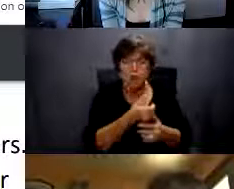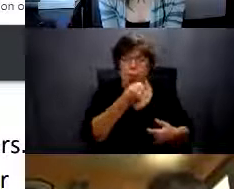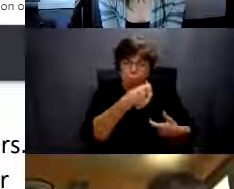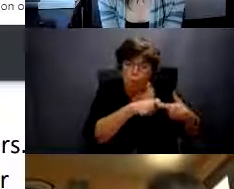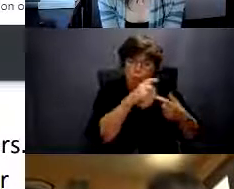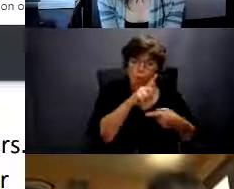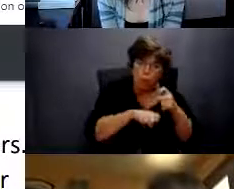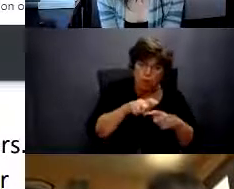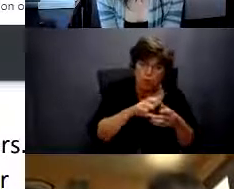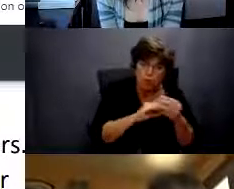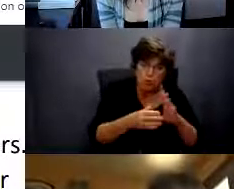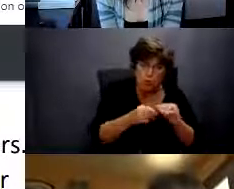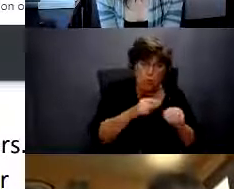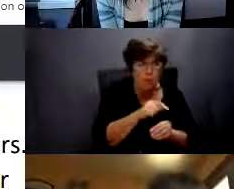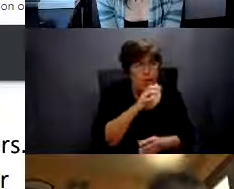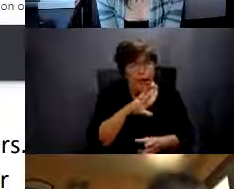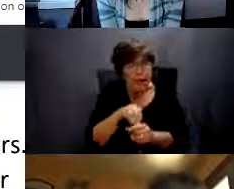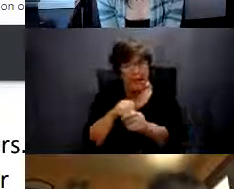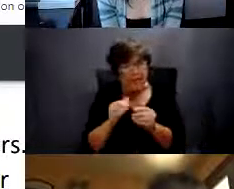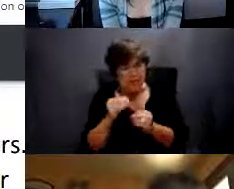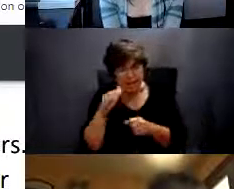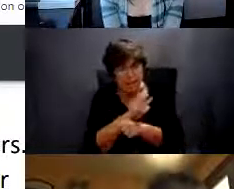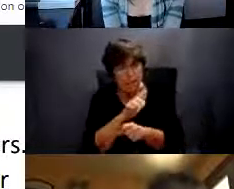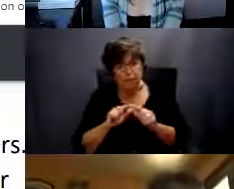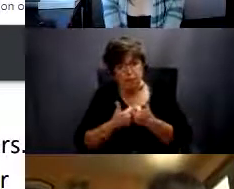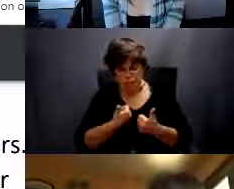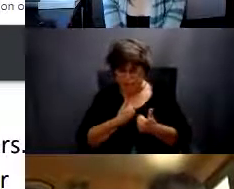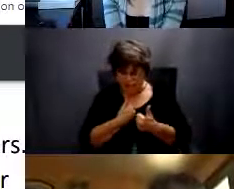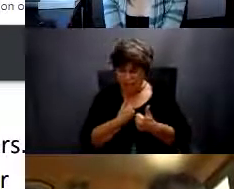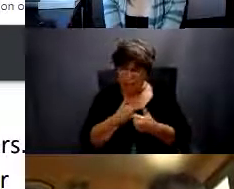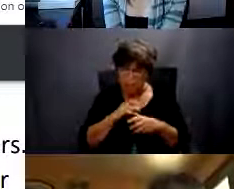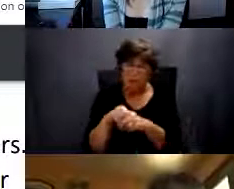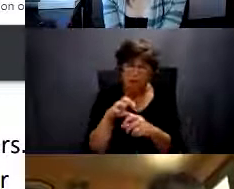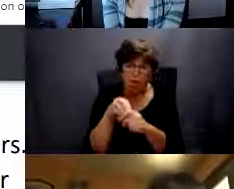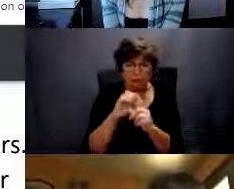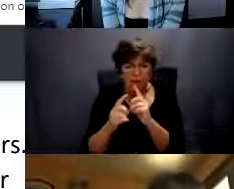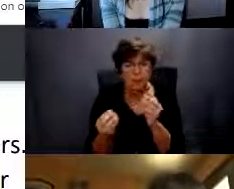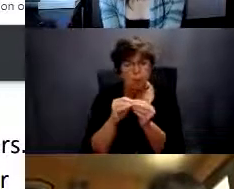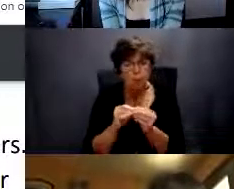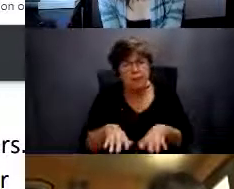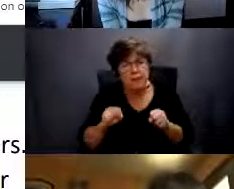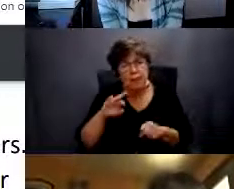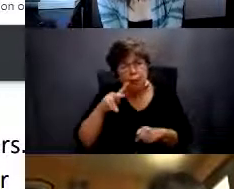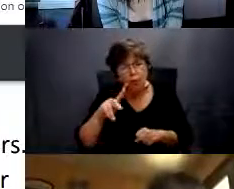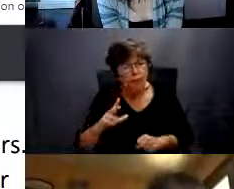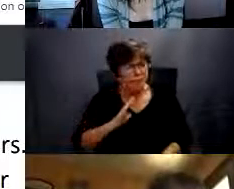If you aren't engaging in the group as much as others, challenge yourself to engage in conversation more. Take risks. That's